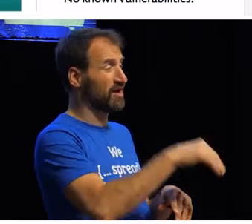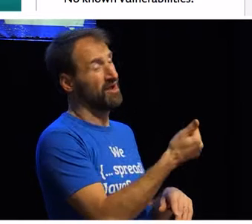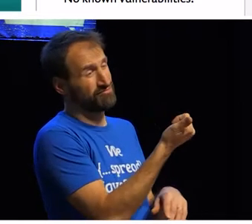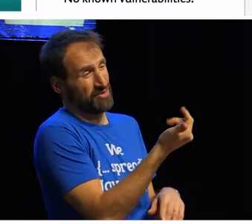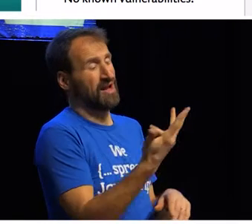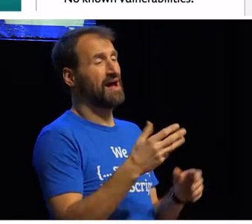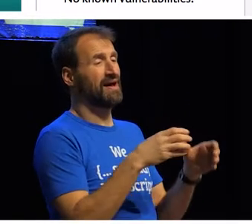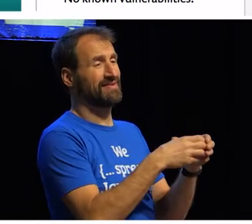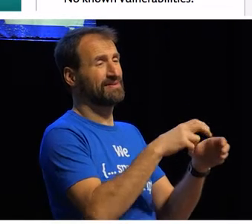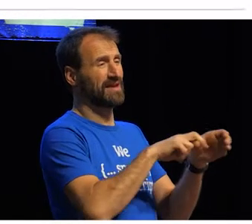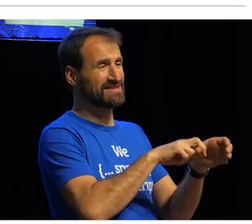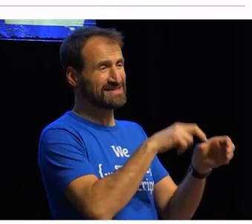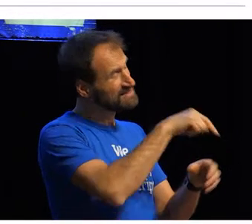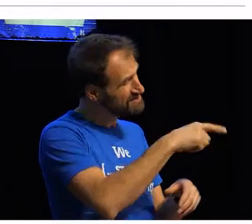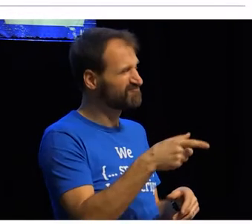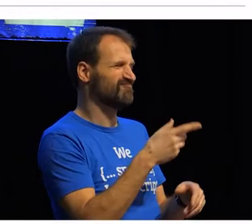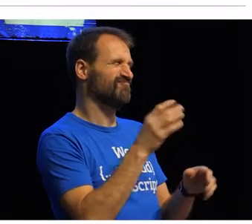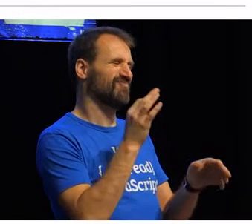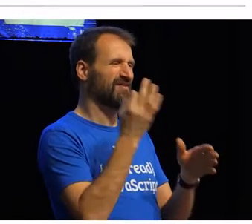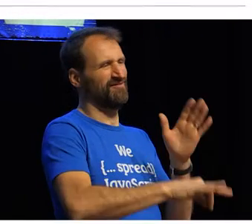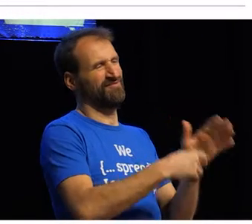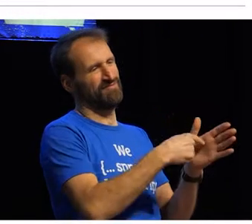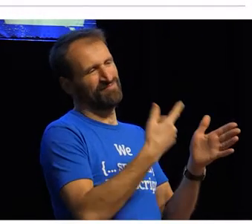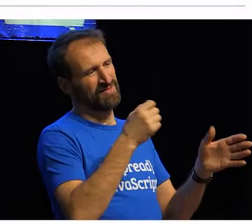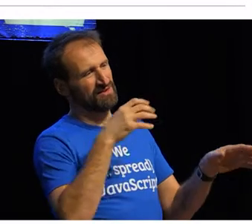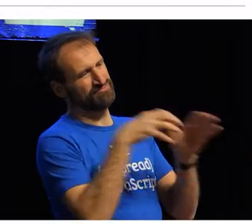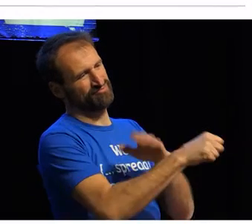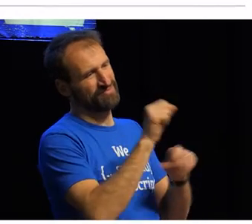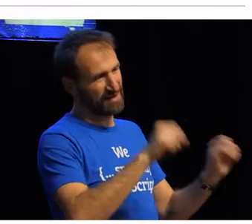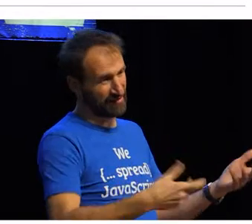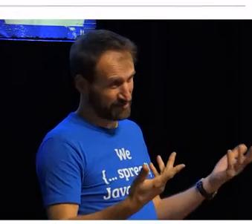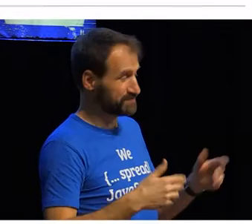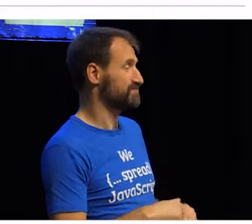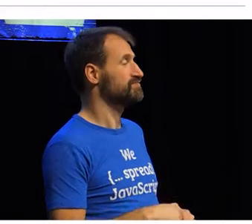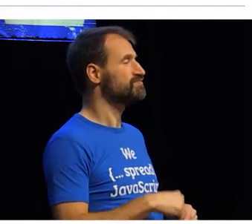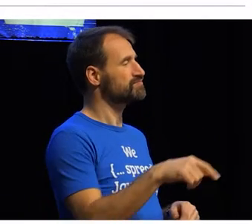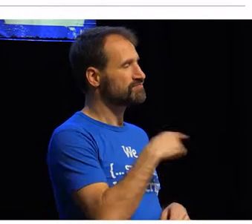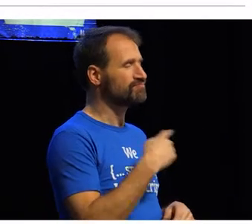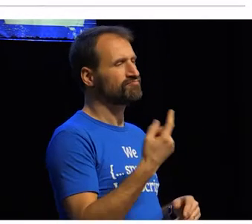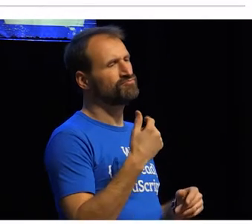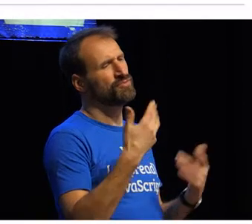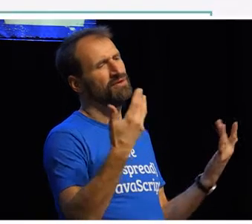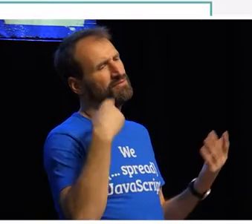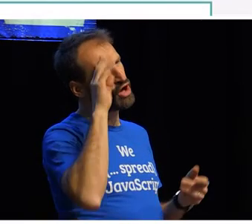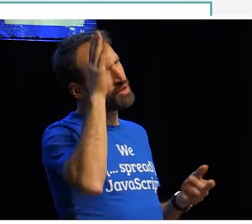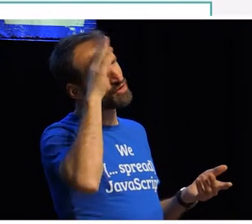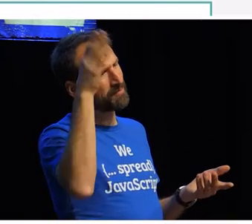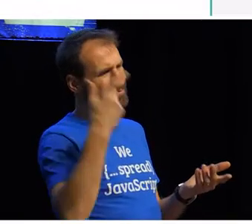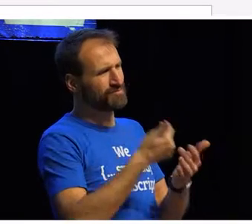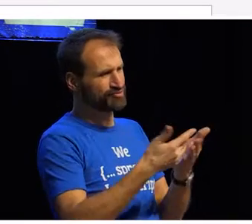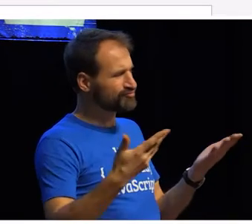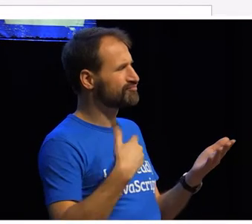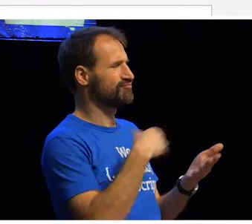pick on that and expand and I will kind of randomly choose a specific set not randomly you know I've chosen a set of these